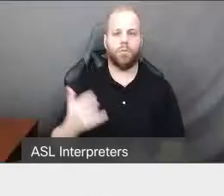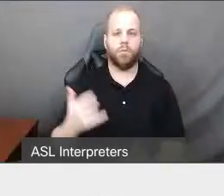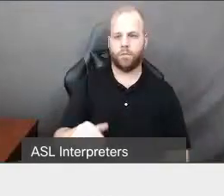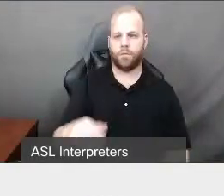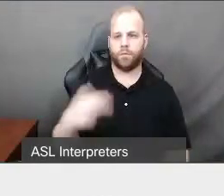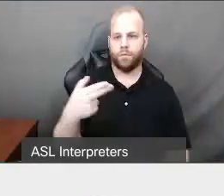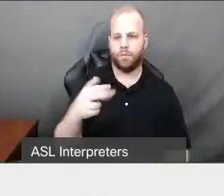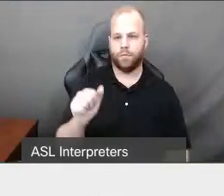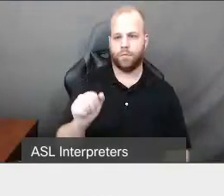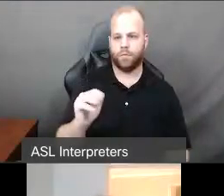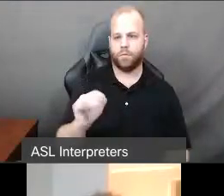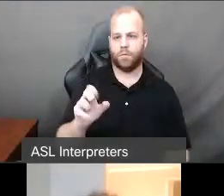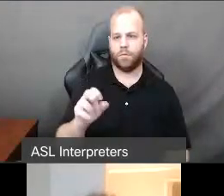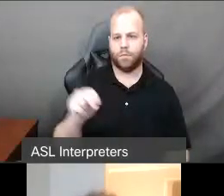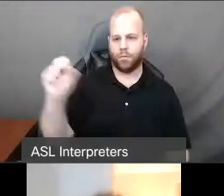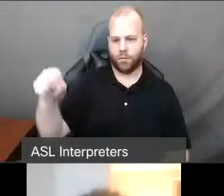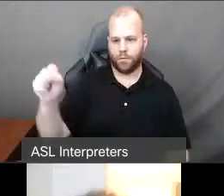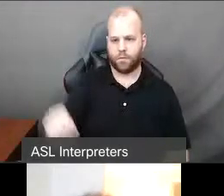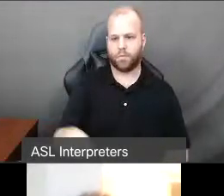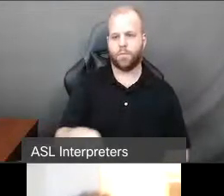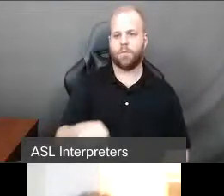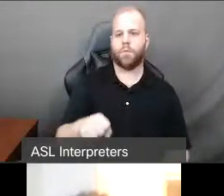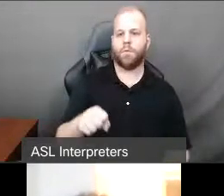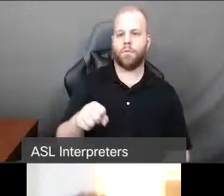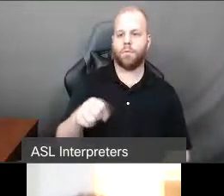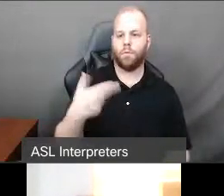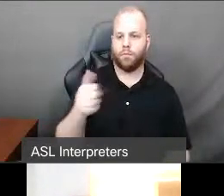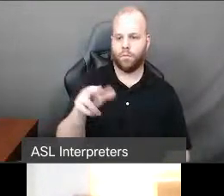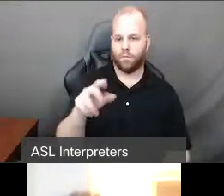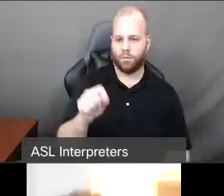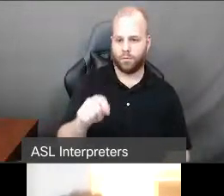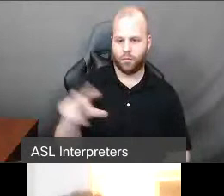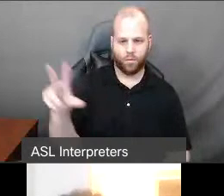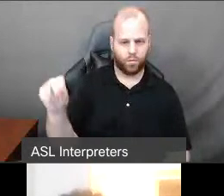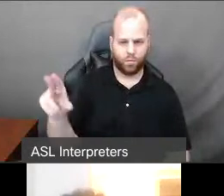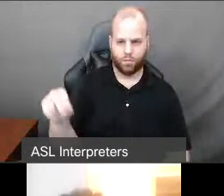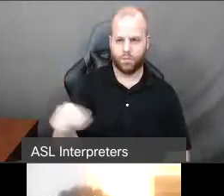Hamilton. Aye. Hart. No. Haynes.